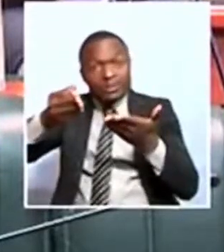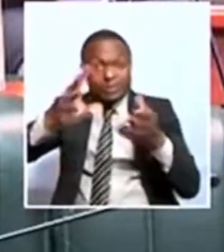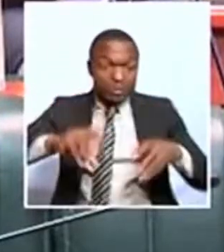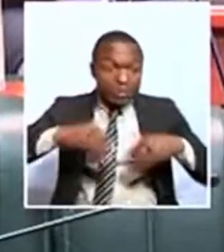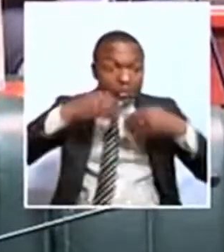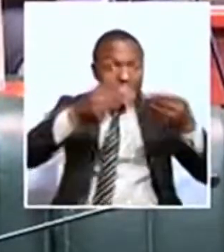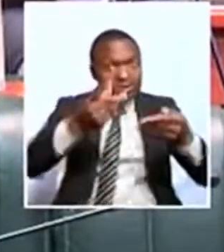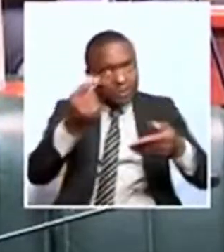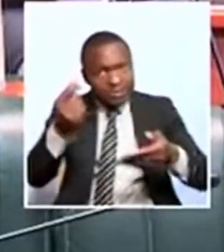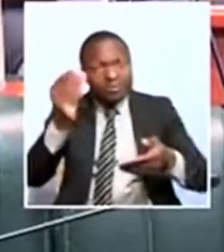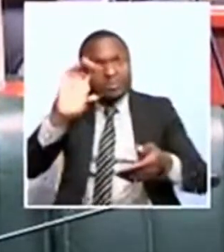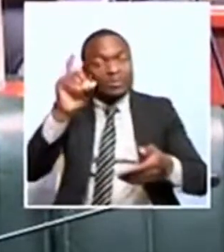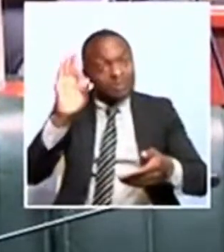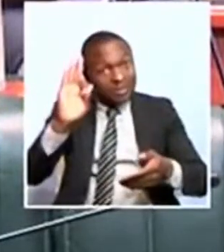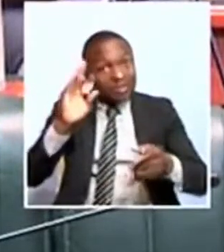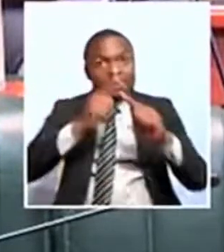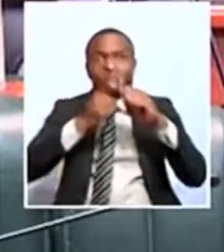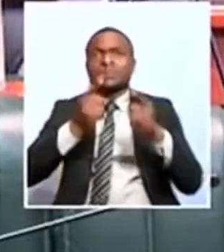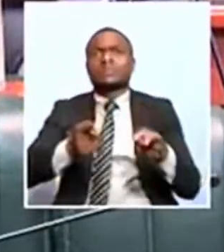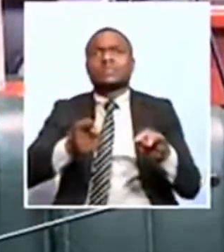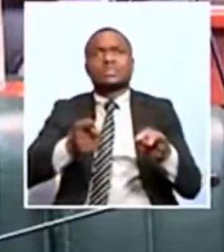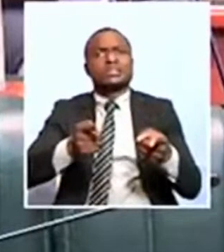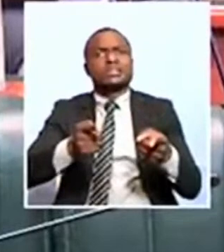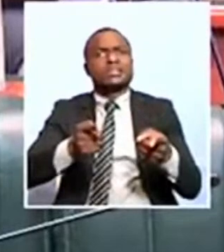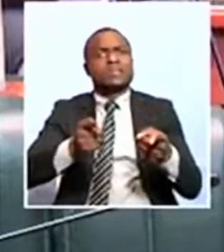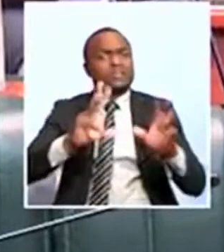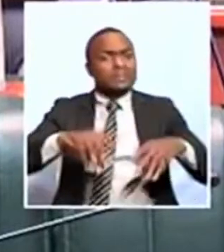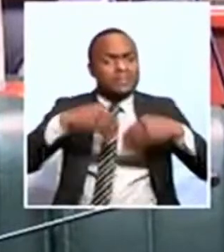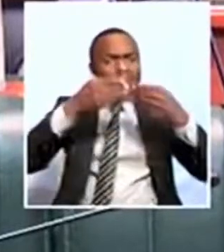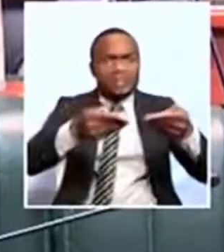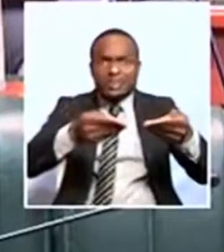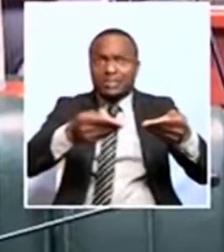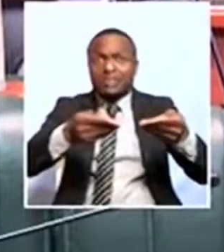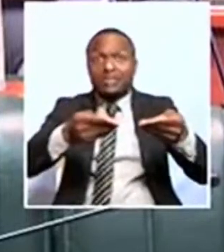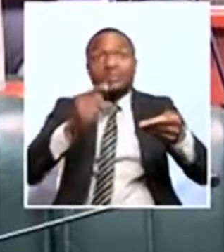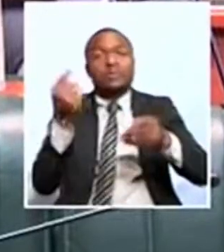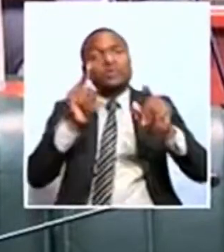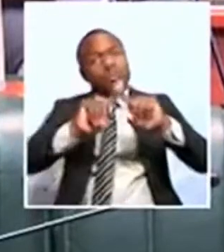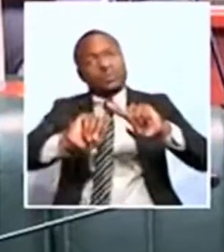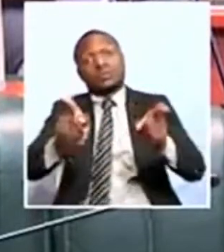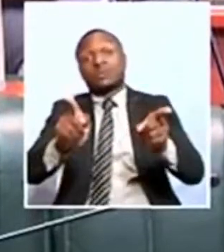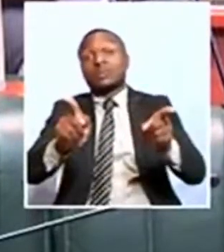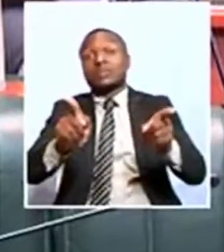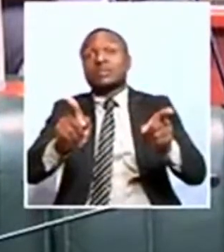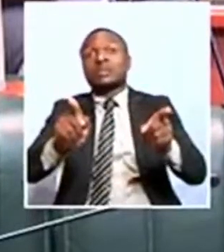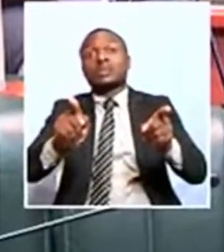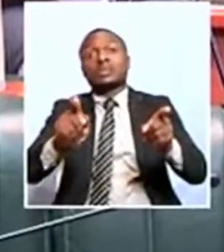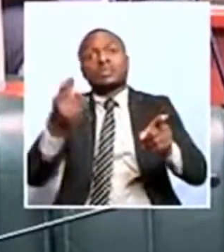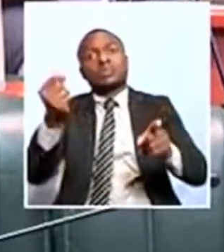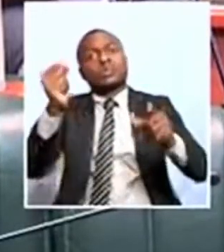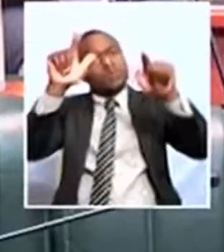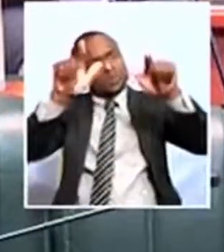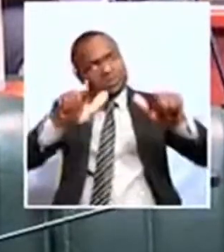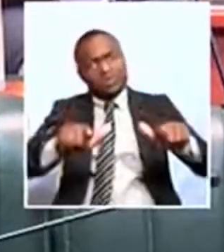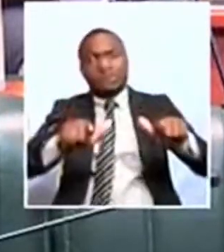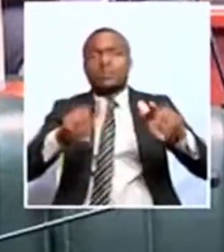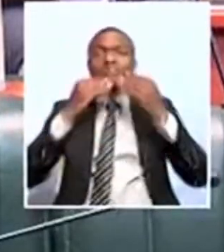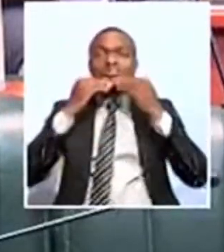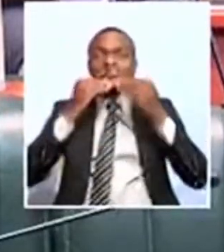the money for CDF, when in the actual sense it did provide. The only difference is that it was just less. I thank you, Madam